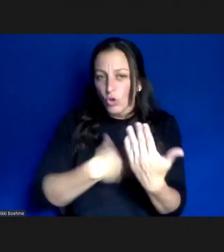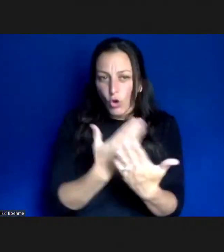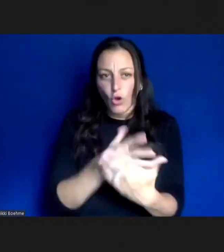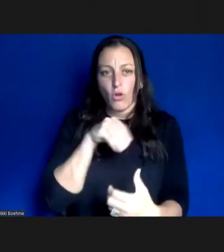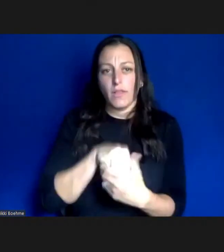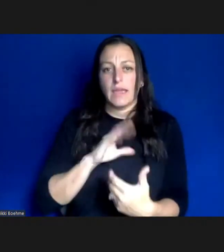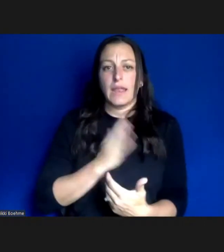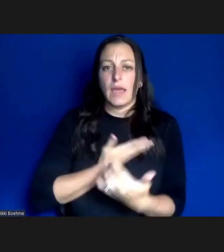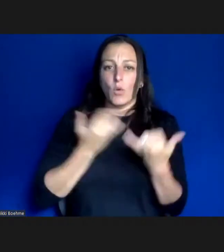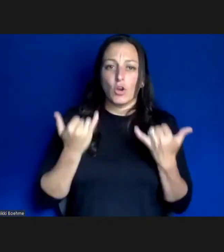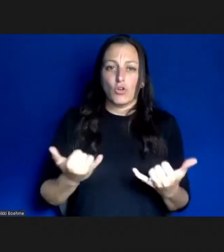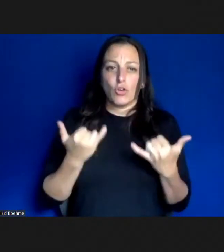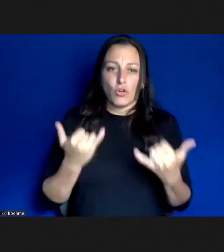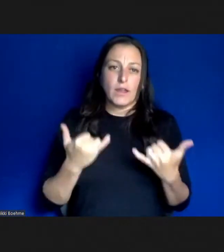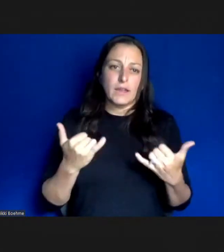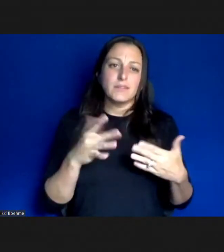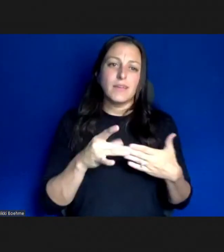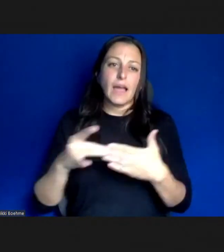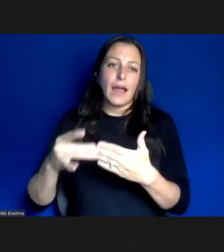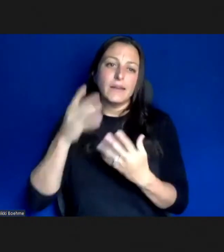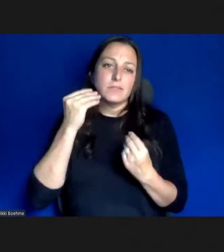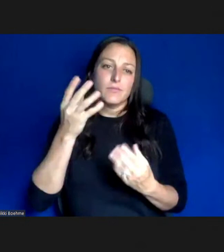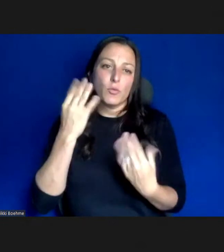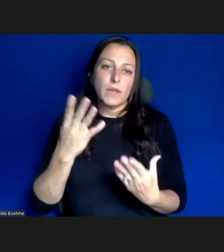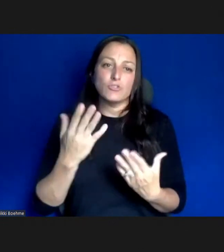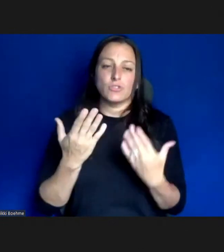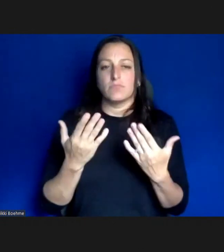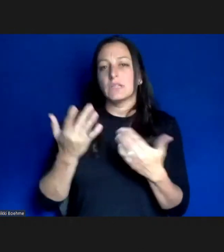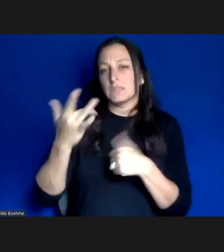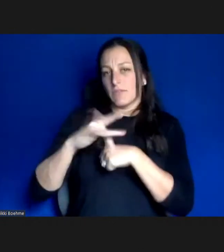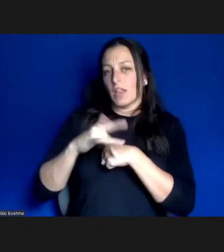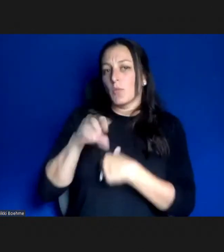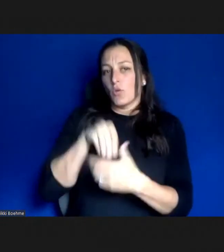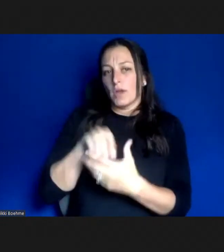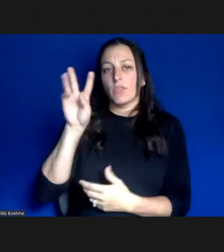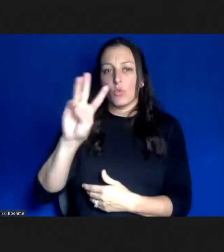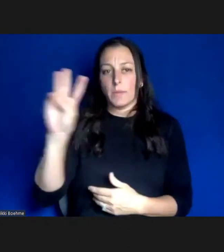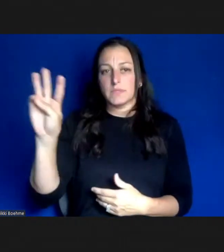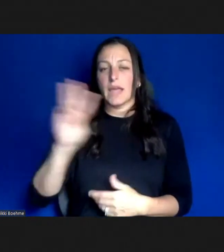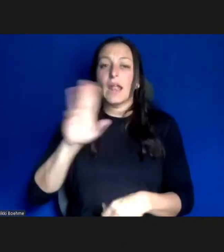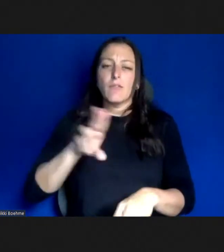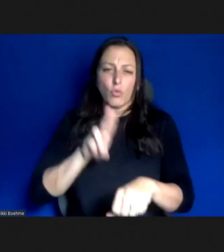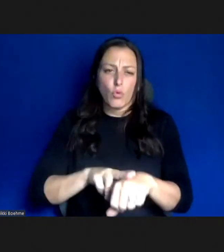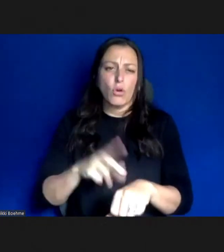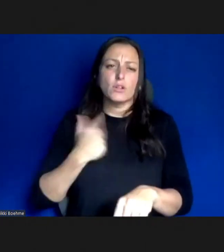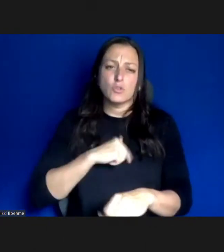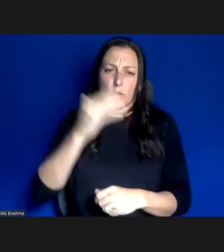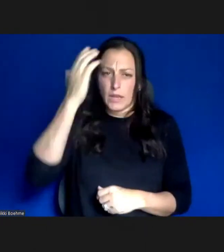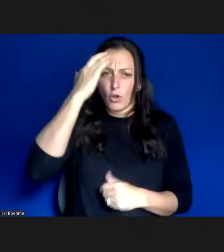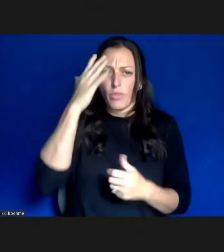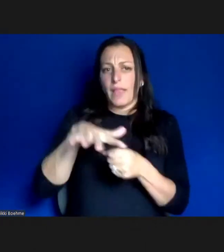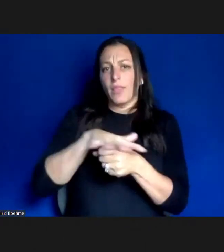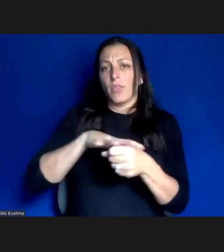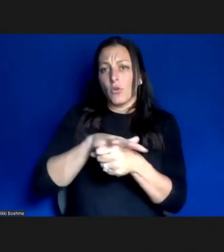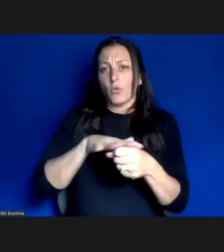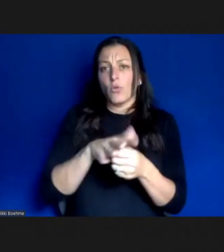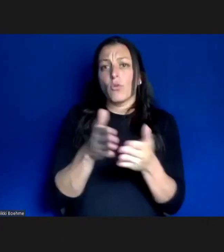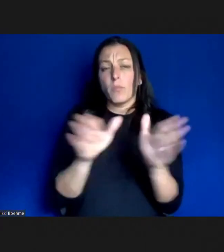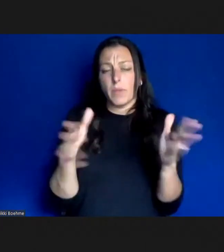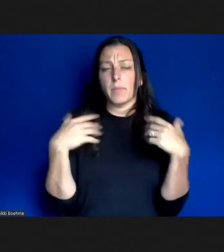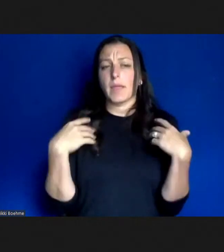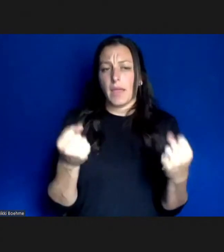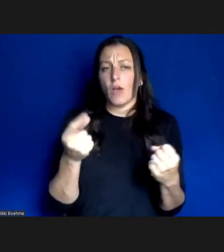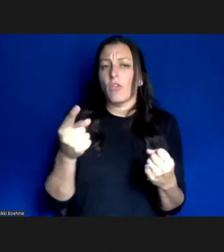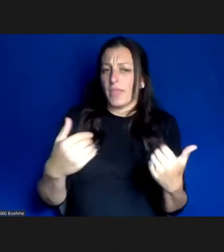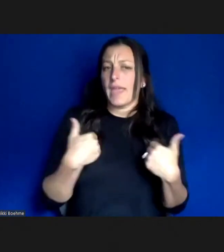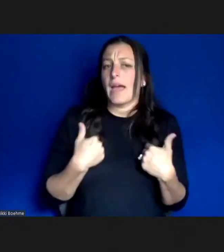current guidance that is available on our website. And certainly we recognize that local public health has the